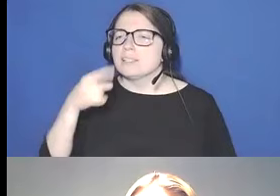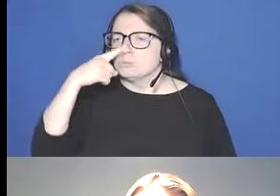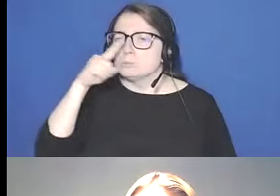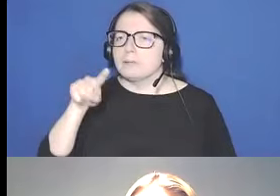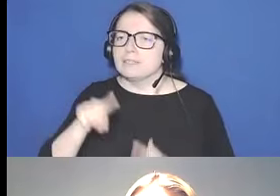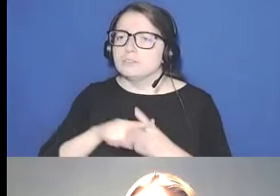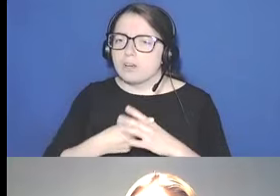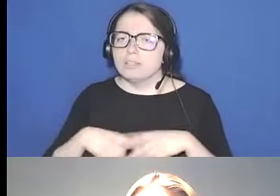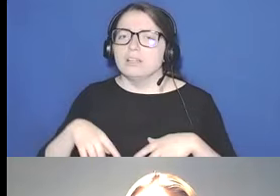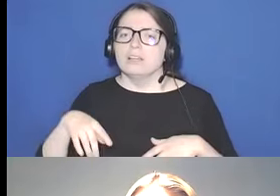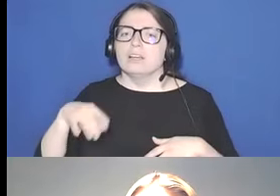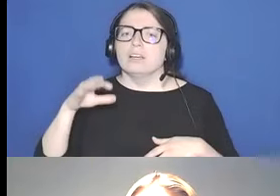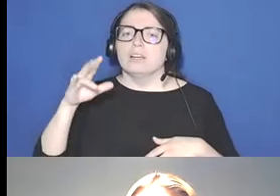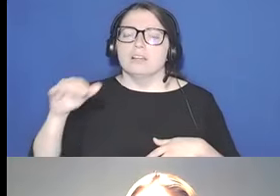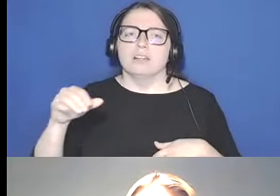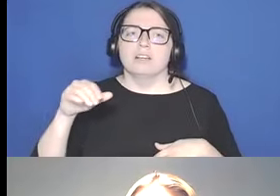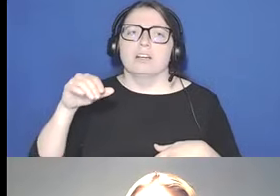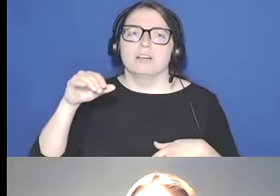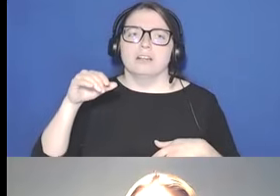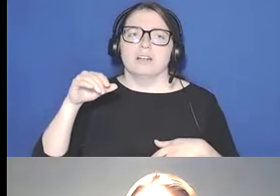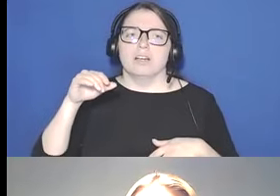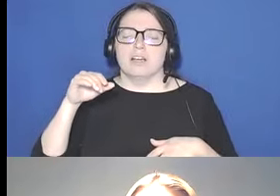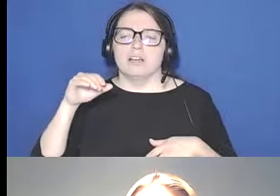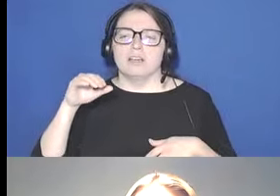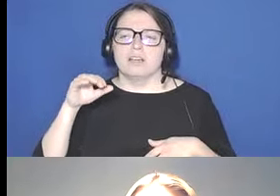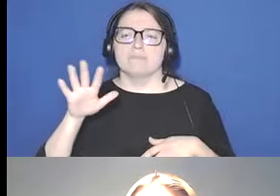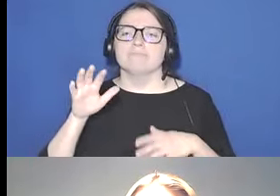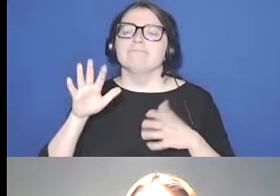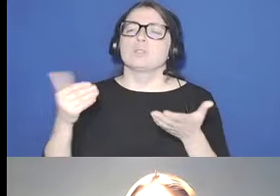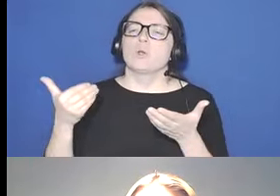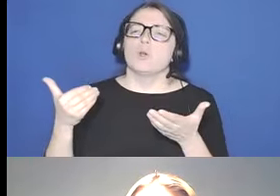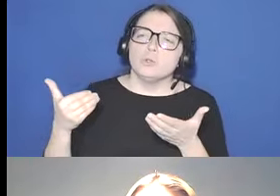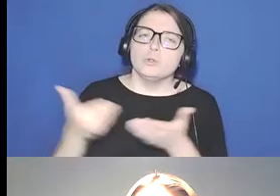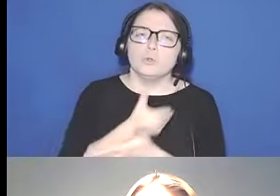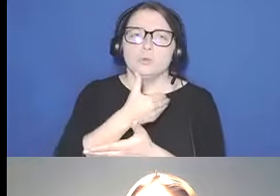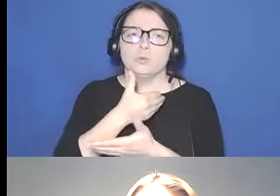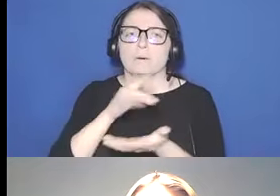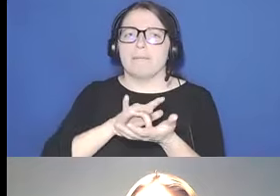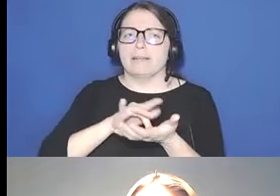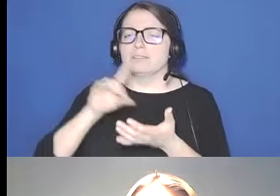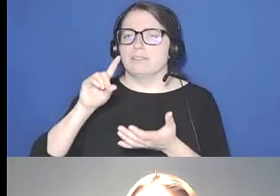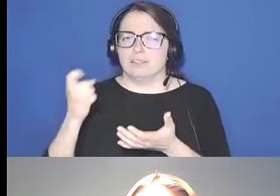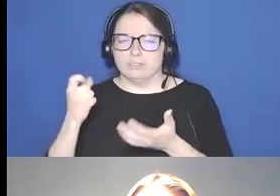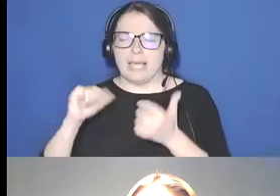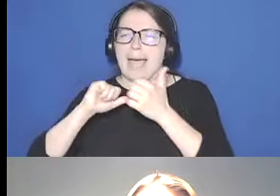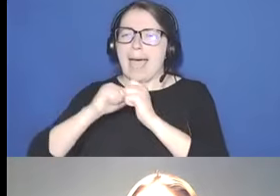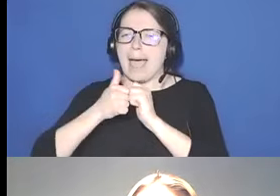us. How would you suggest somebody explains a new diagnosis to their child?